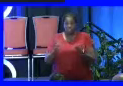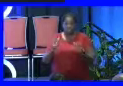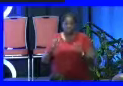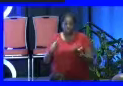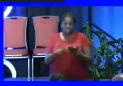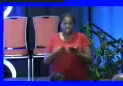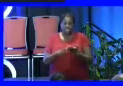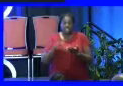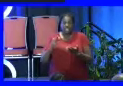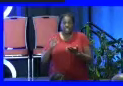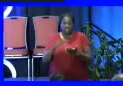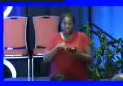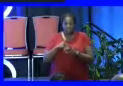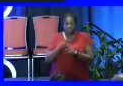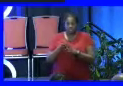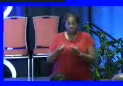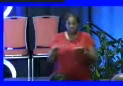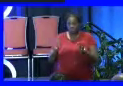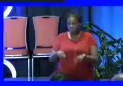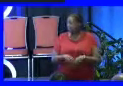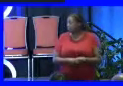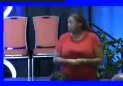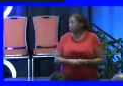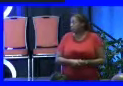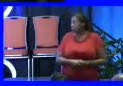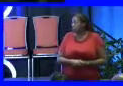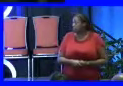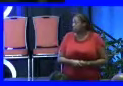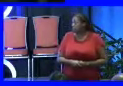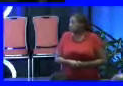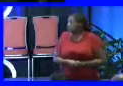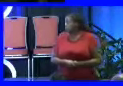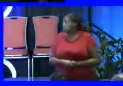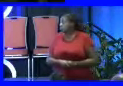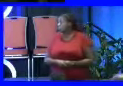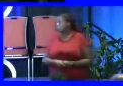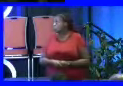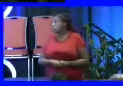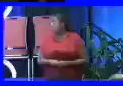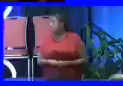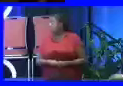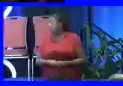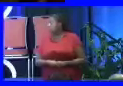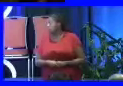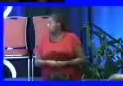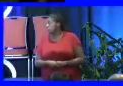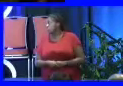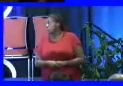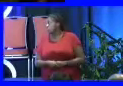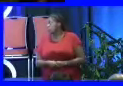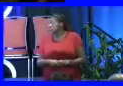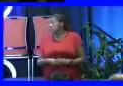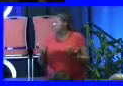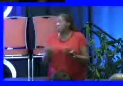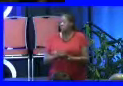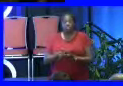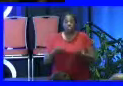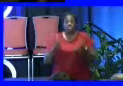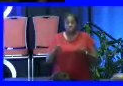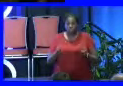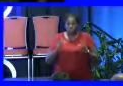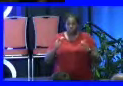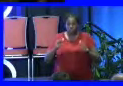over as long as the member has consented. Thank you. So now everything's going great. Nobody has